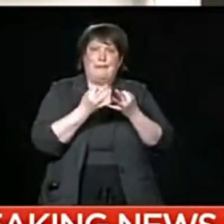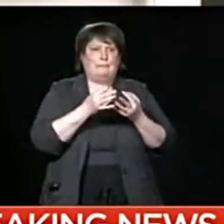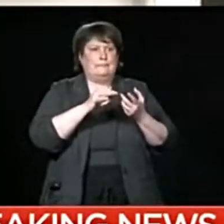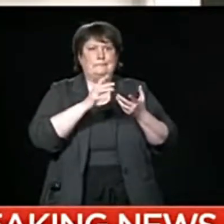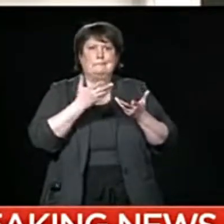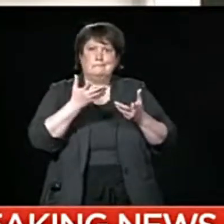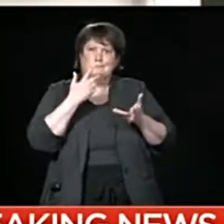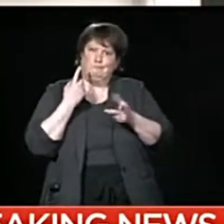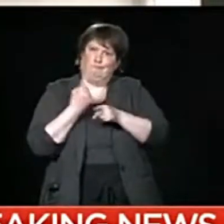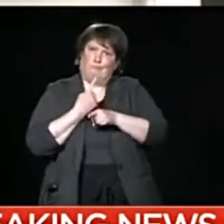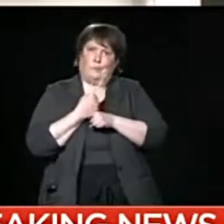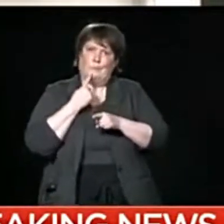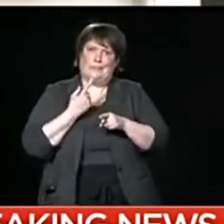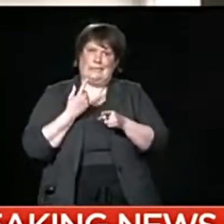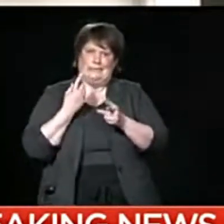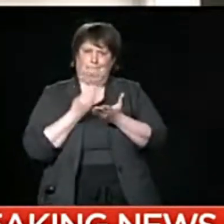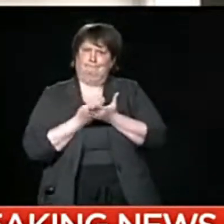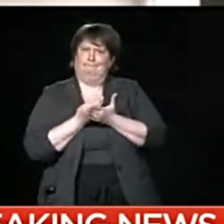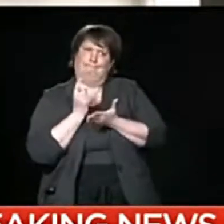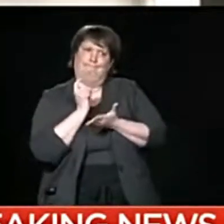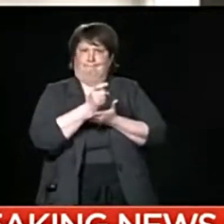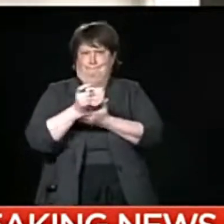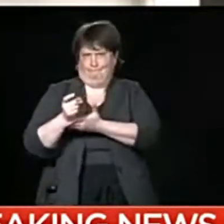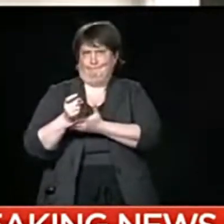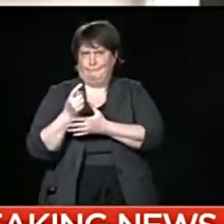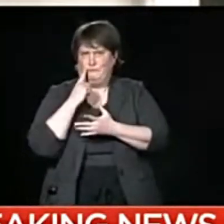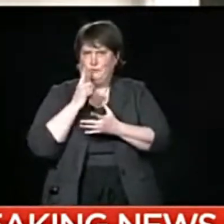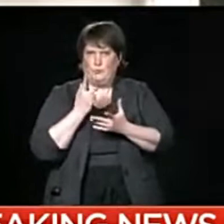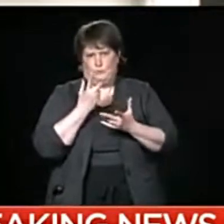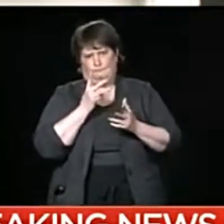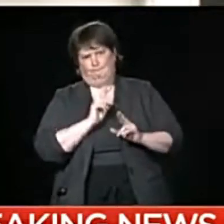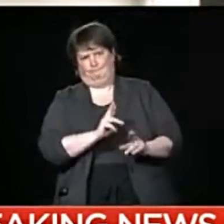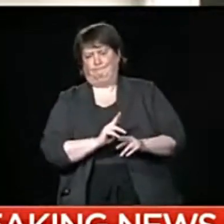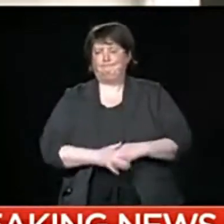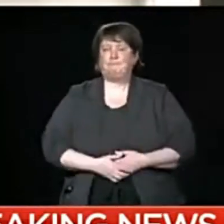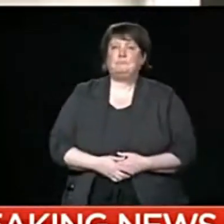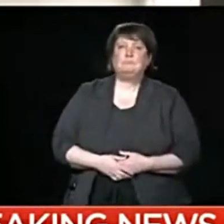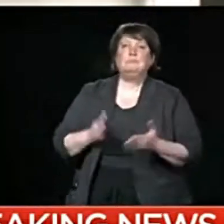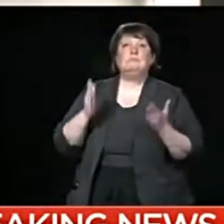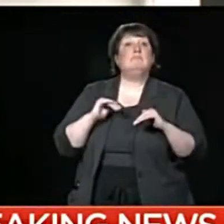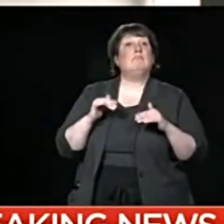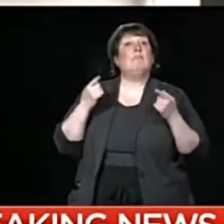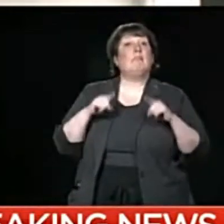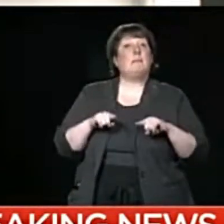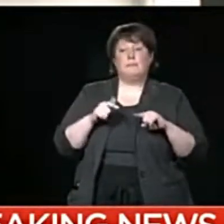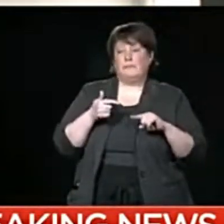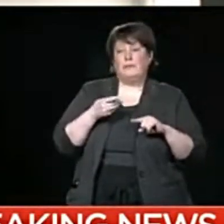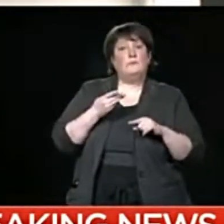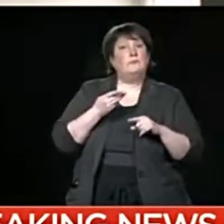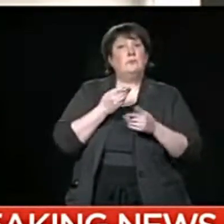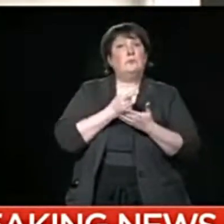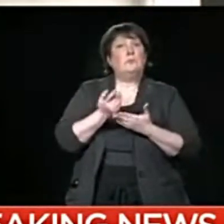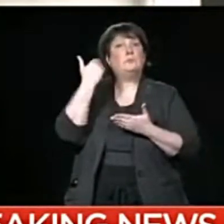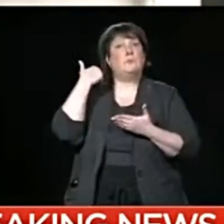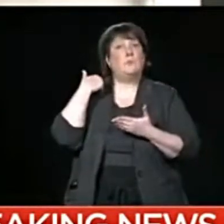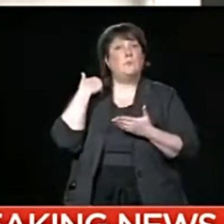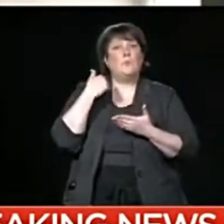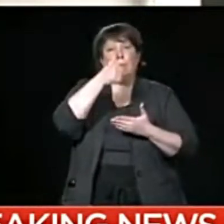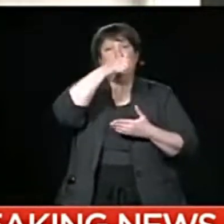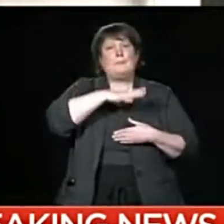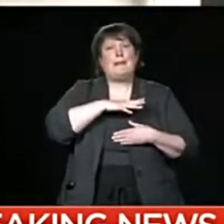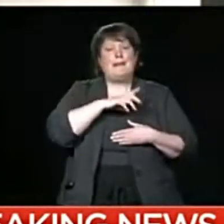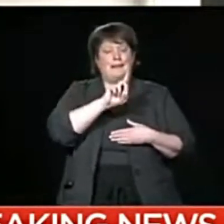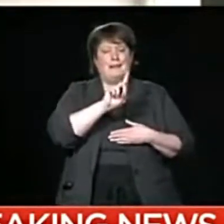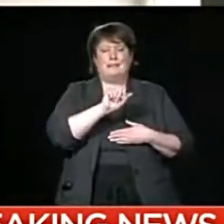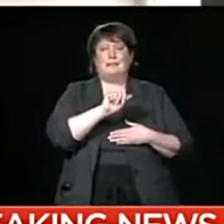The second thing I want to do is share a story with you. A few weeks ago, Dave Caputo, the owner of a